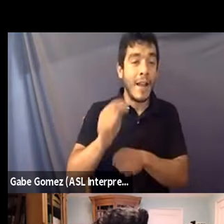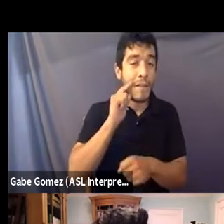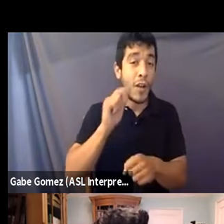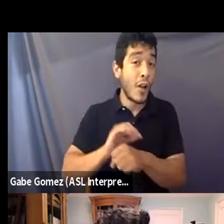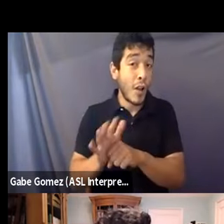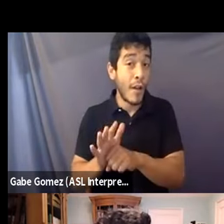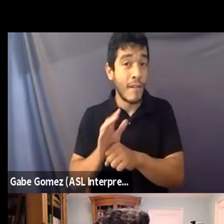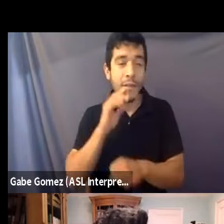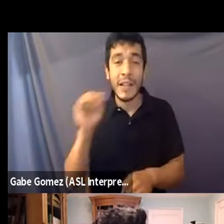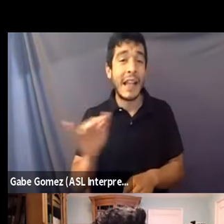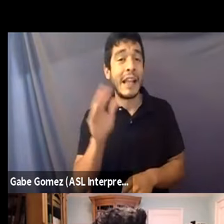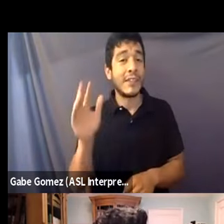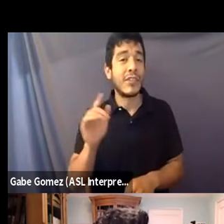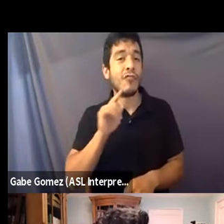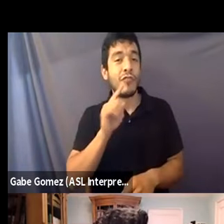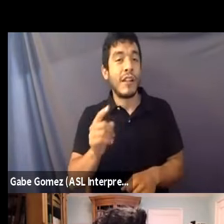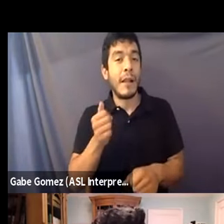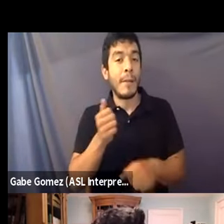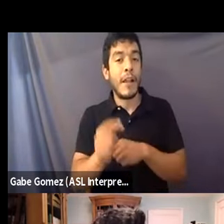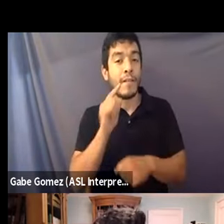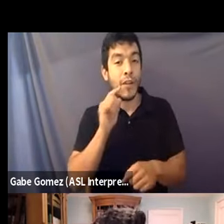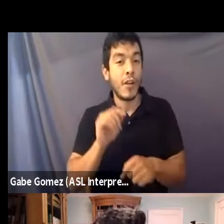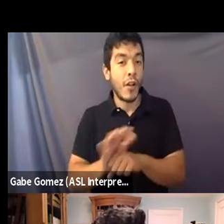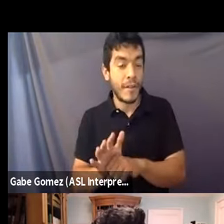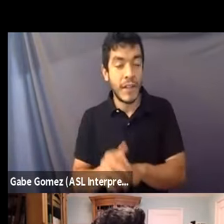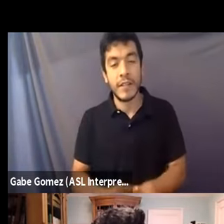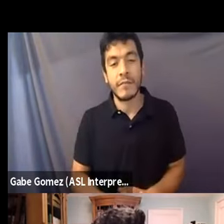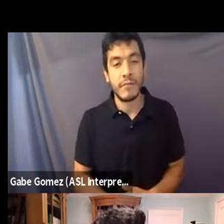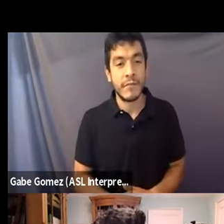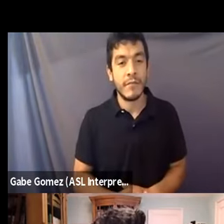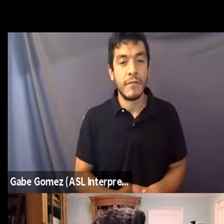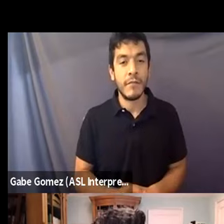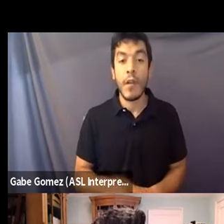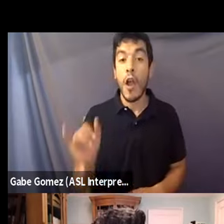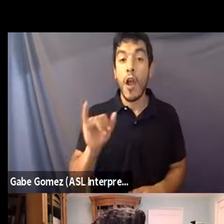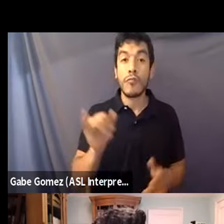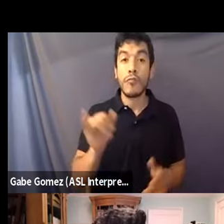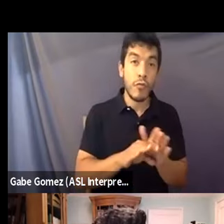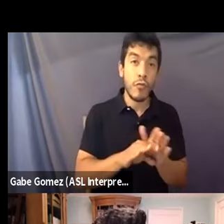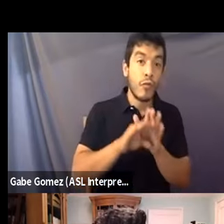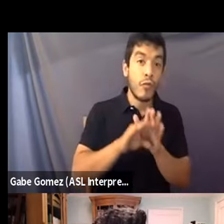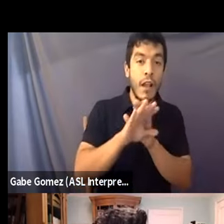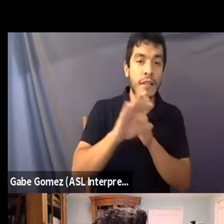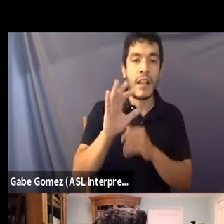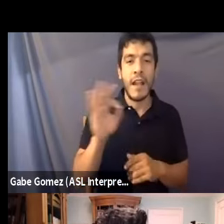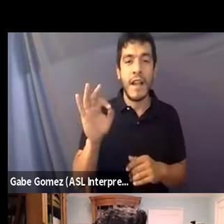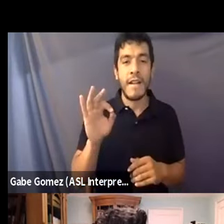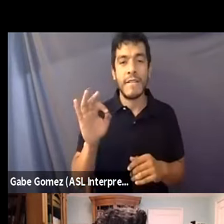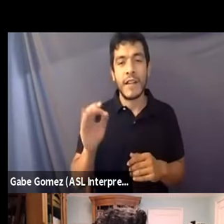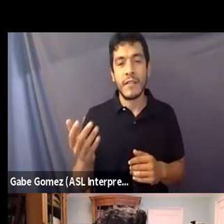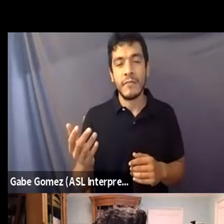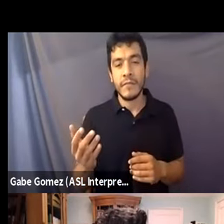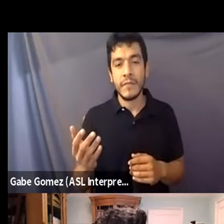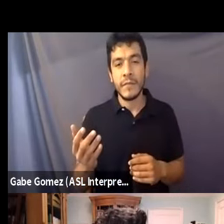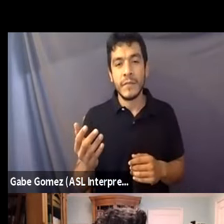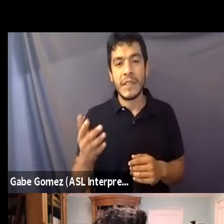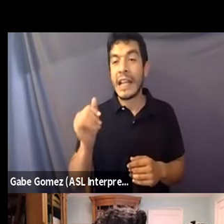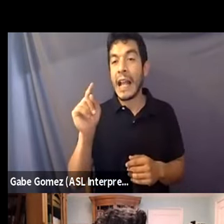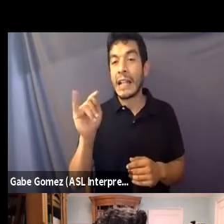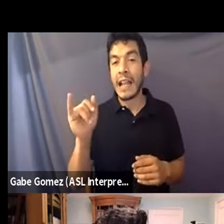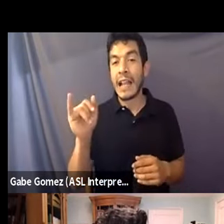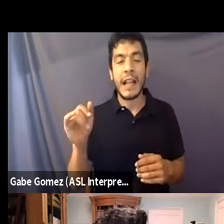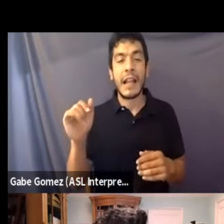in particular, in flu, all of that, in addition to the rise of, you know, sort of the anti-Asian violence.